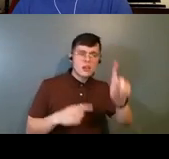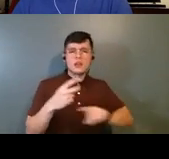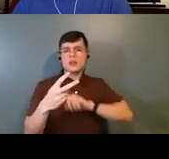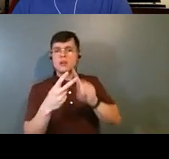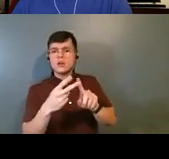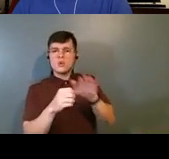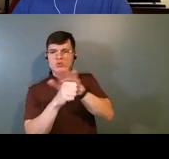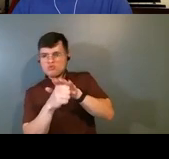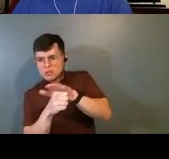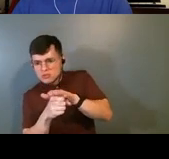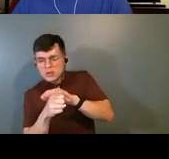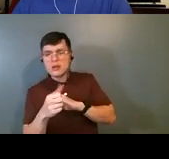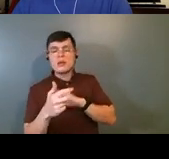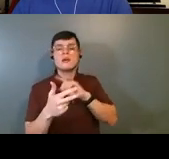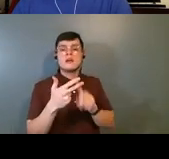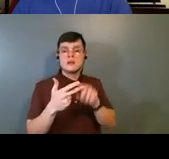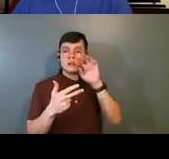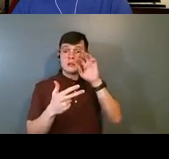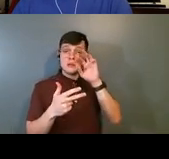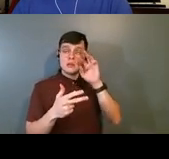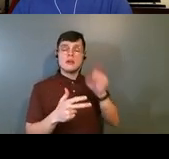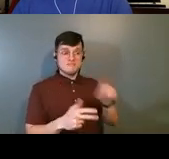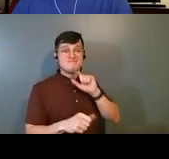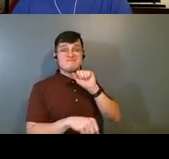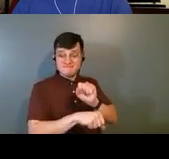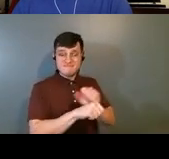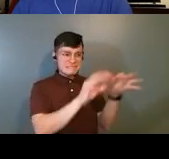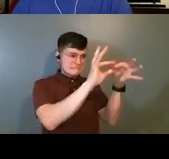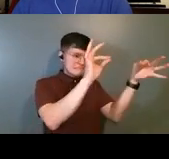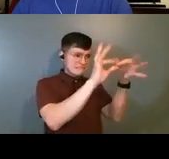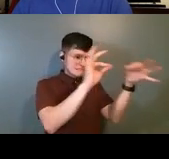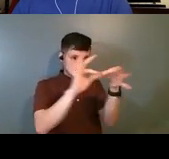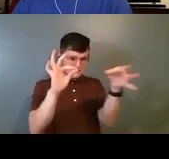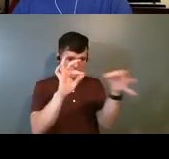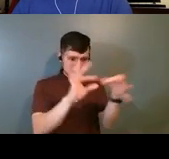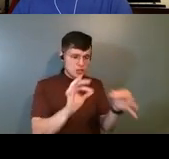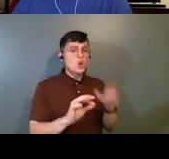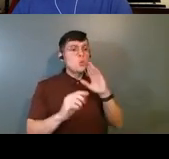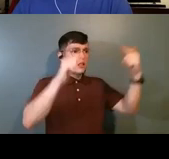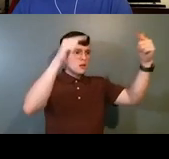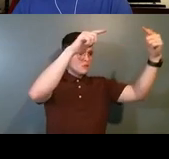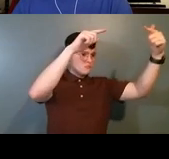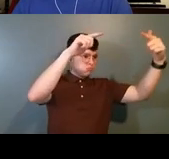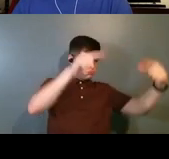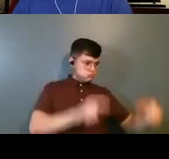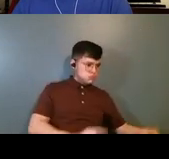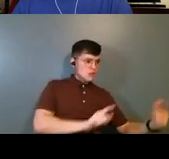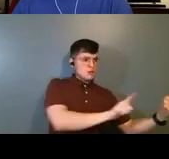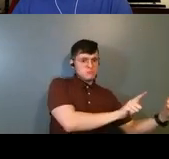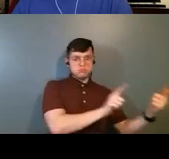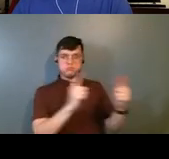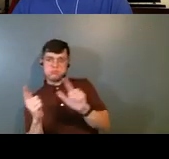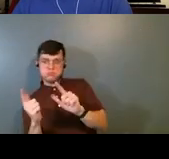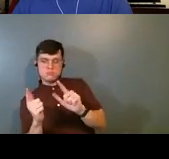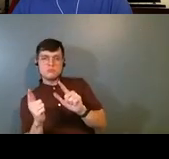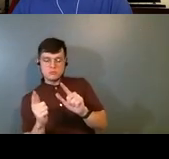regions, and then read the content from top to bottom, left to right. So let me just start this. Control L,